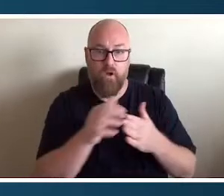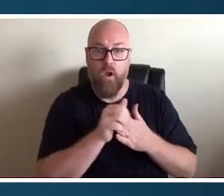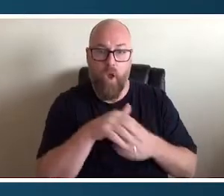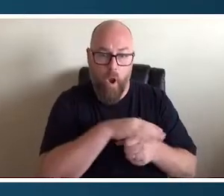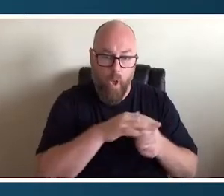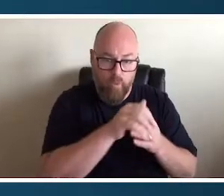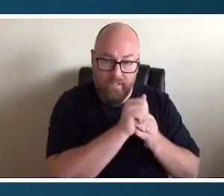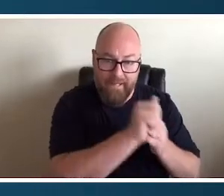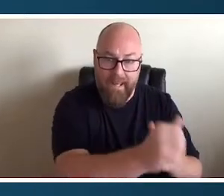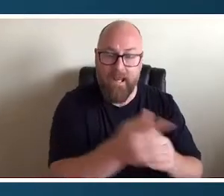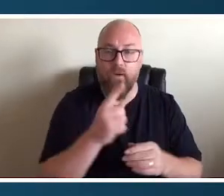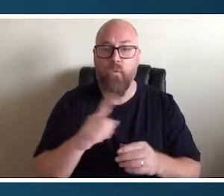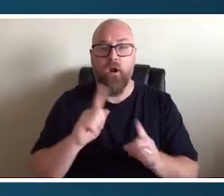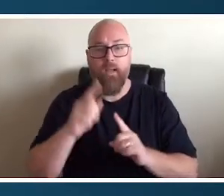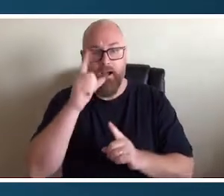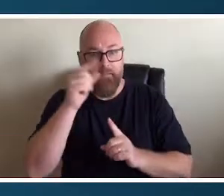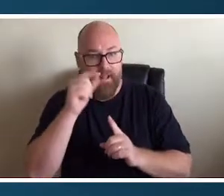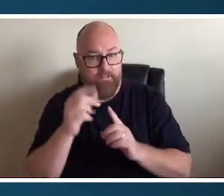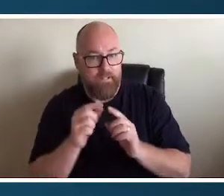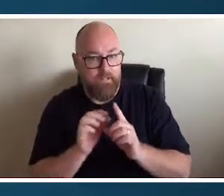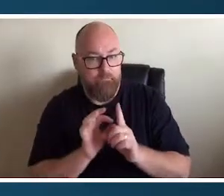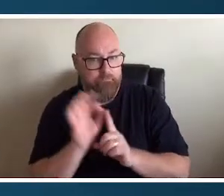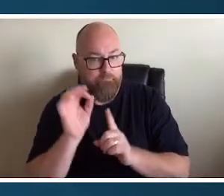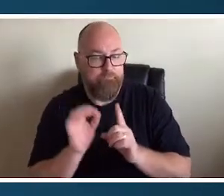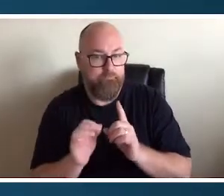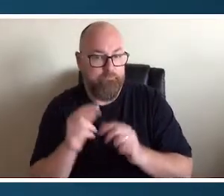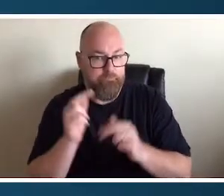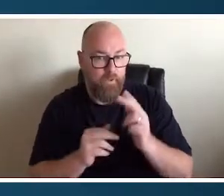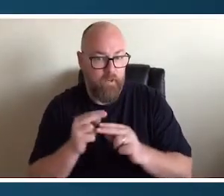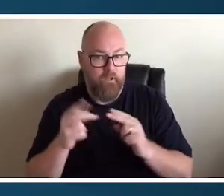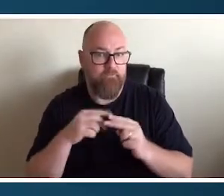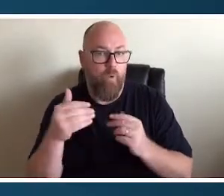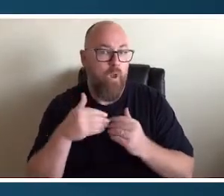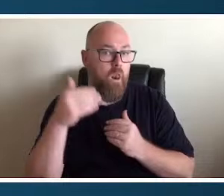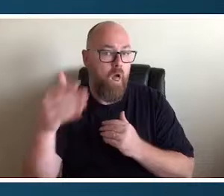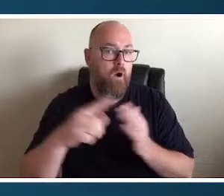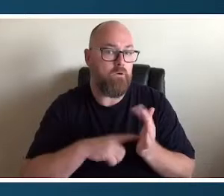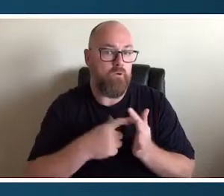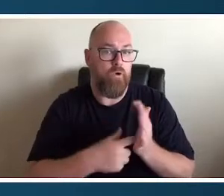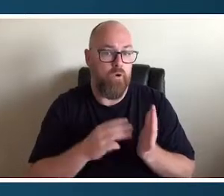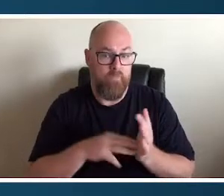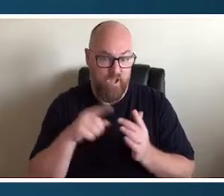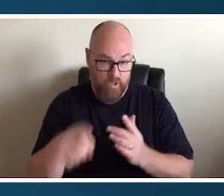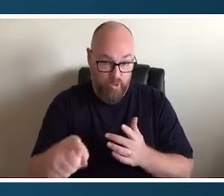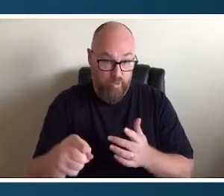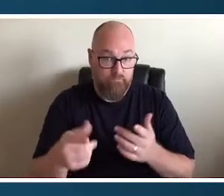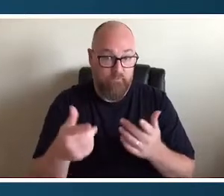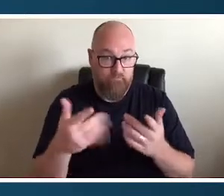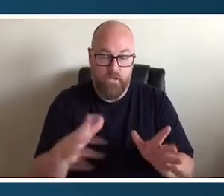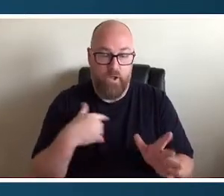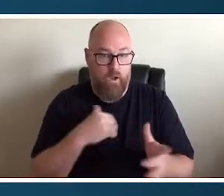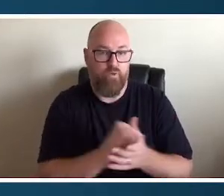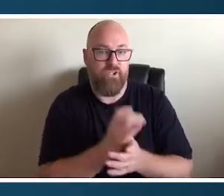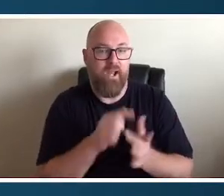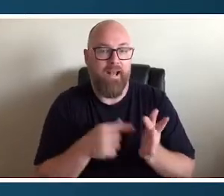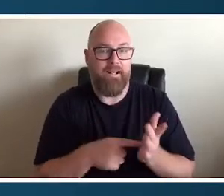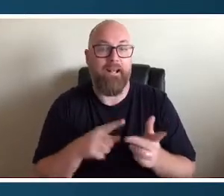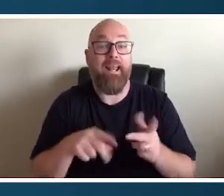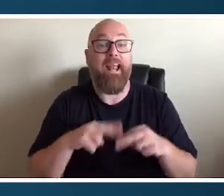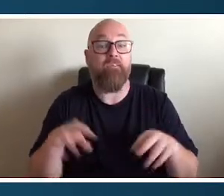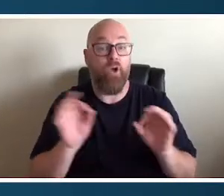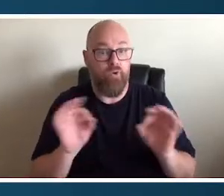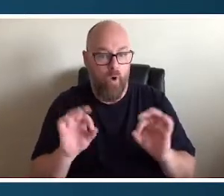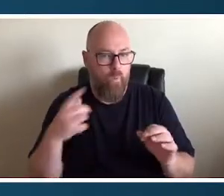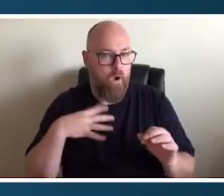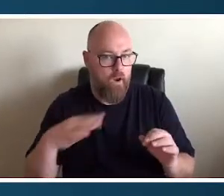long-term engagement with local. And if your project have done that, I appreciate that. If not, what was this challenge?